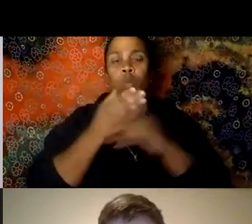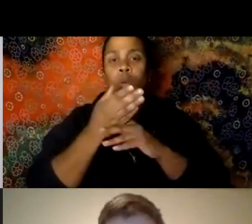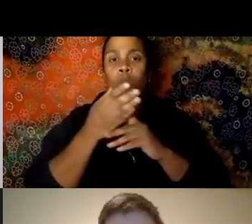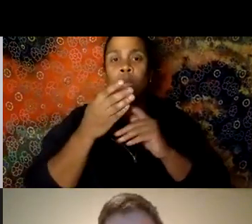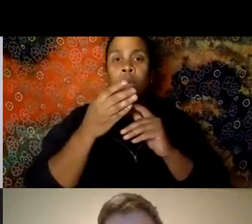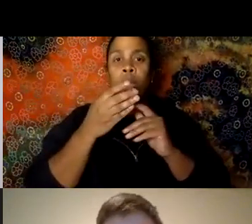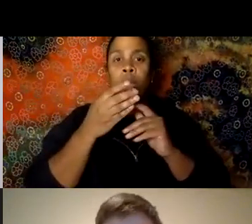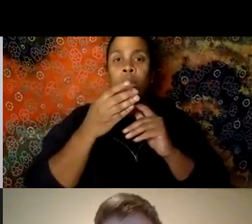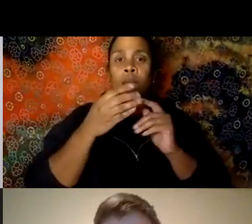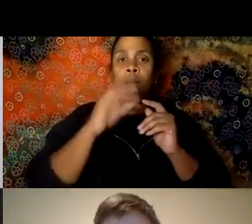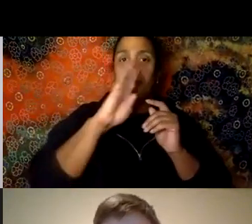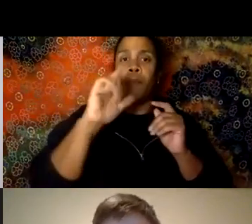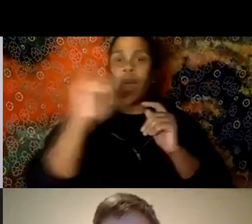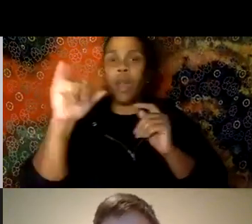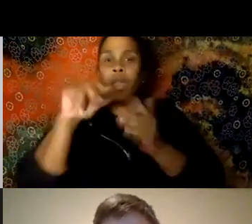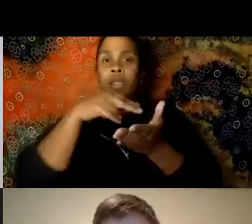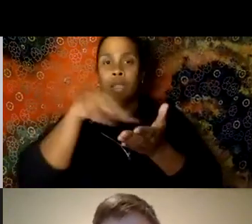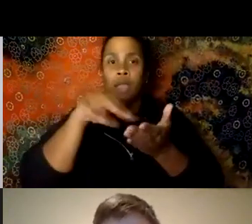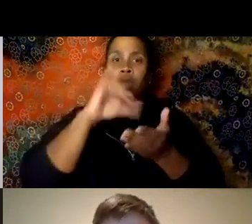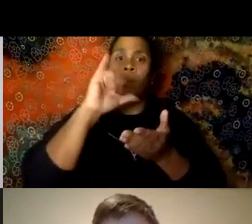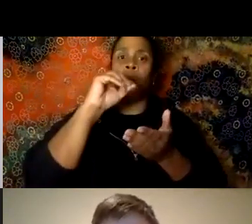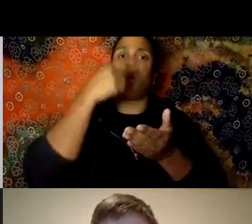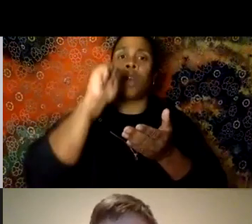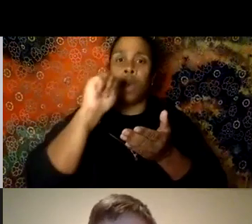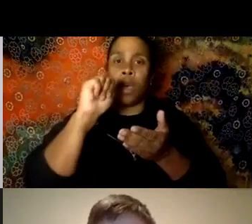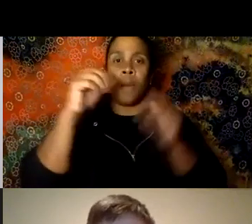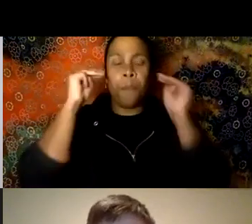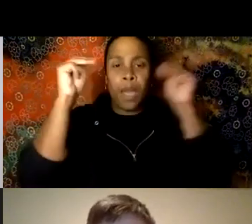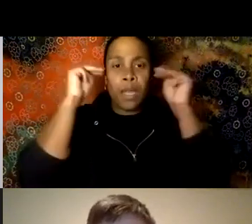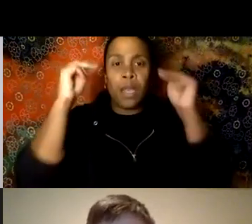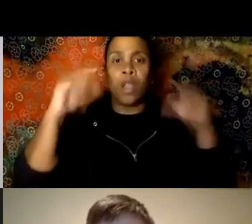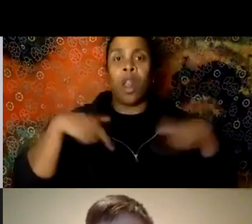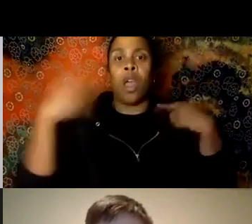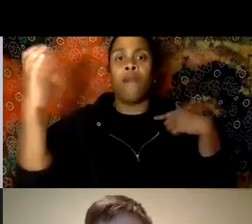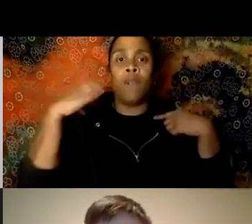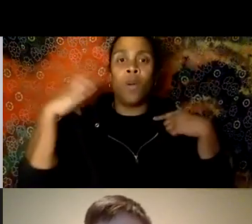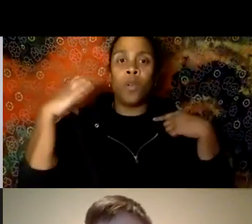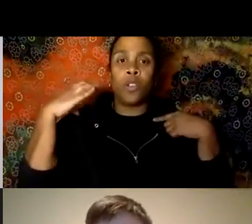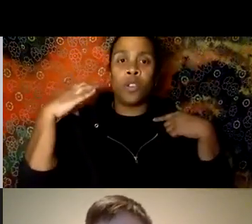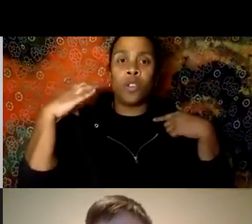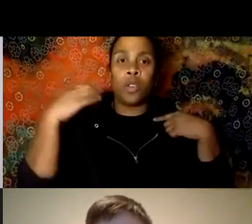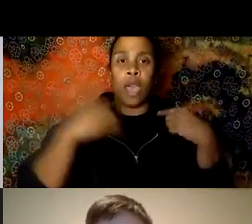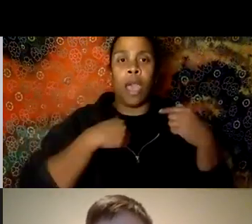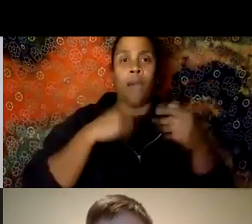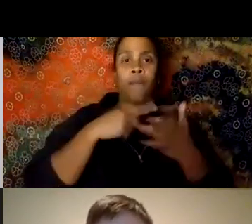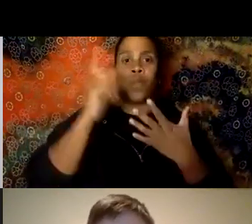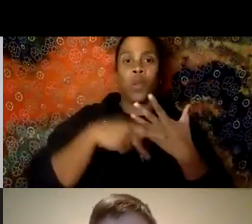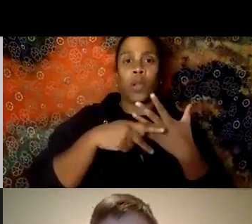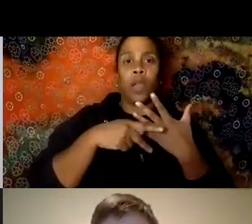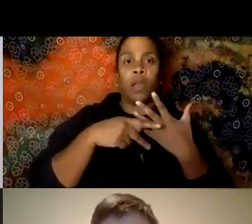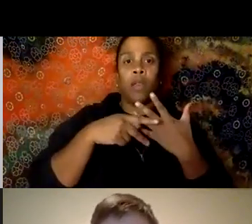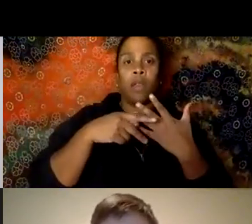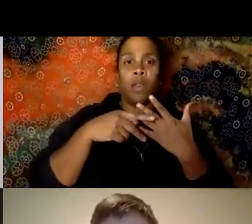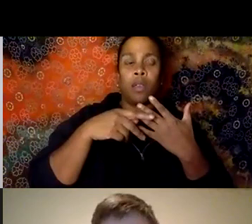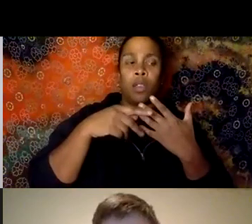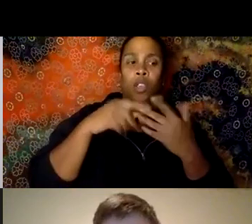love it so much. Yoga, meditation, life coaching. I actually have a program that's starting on Samhain because